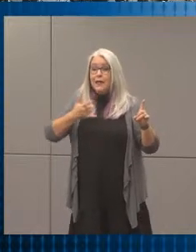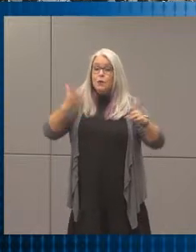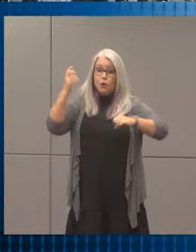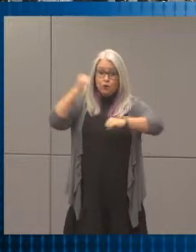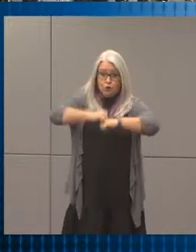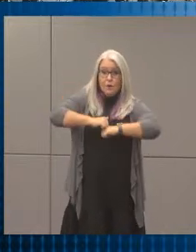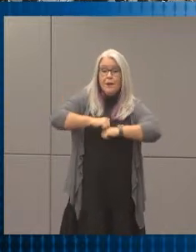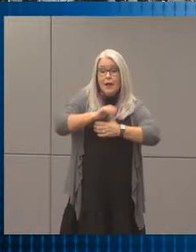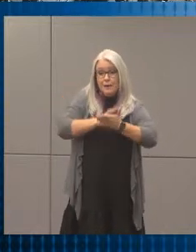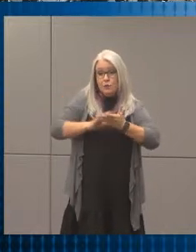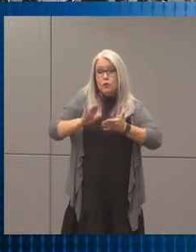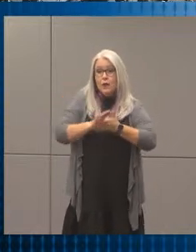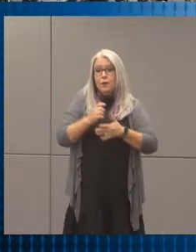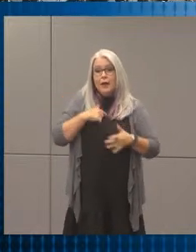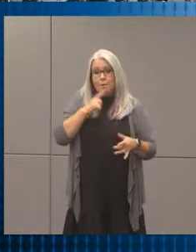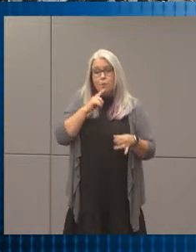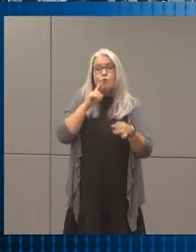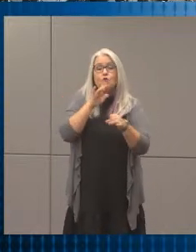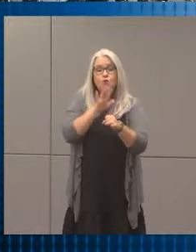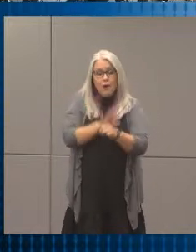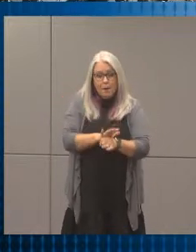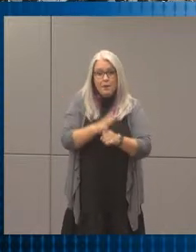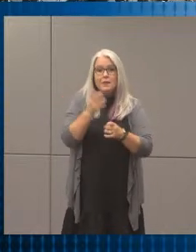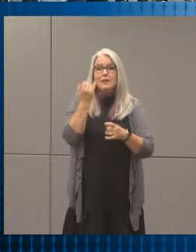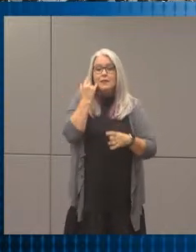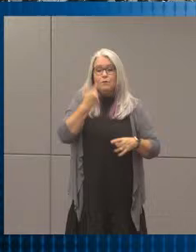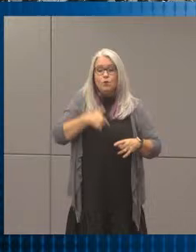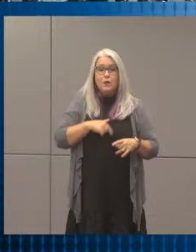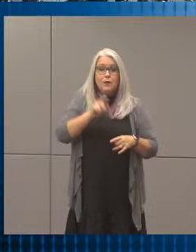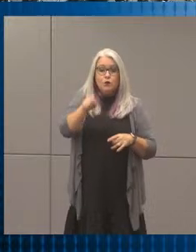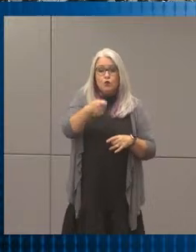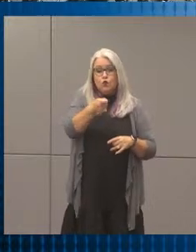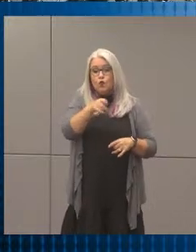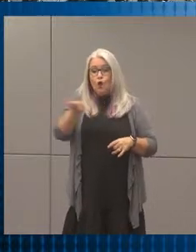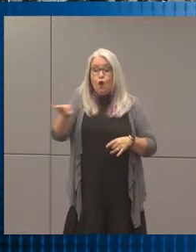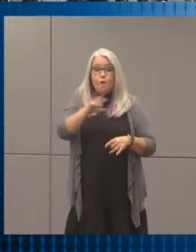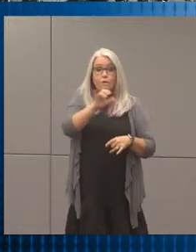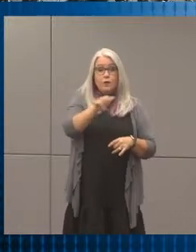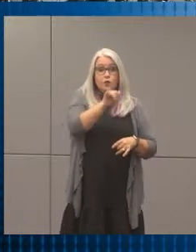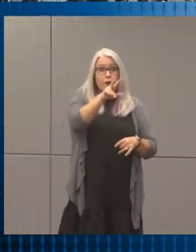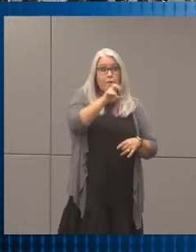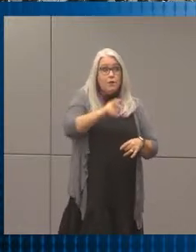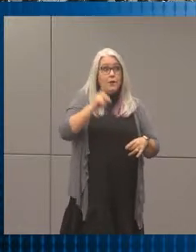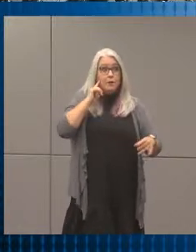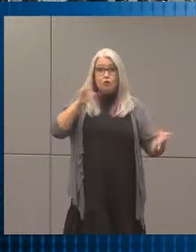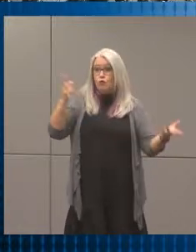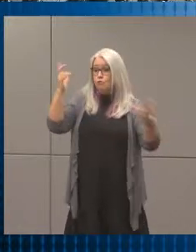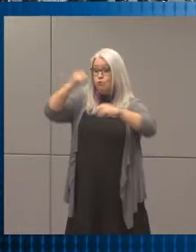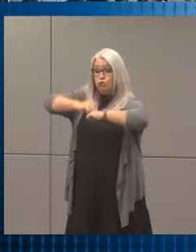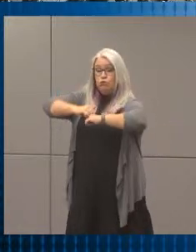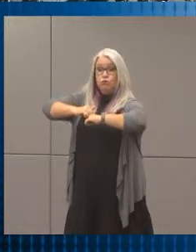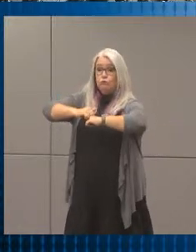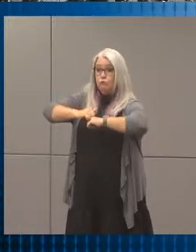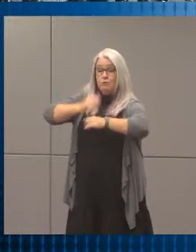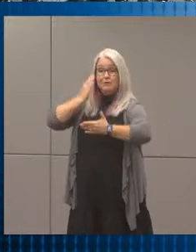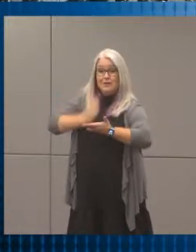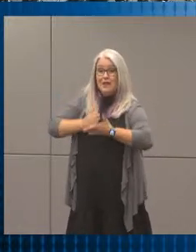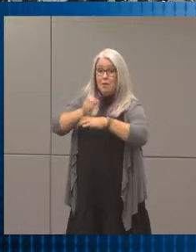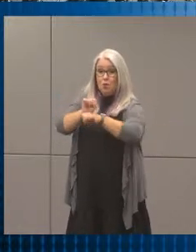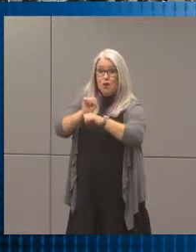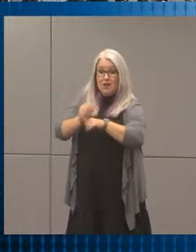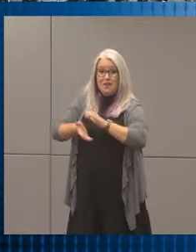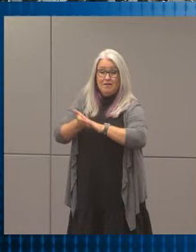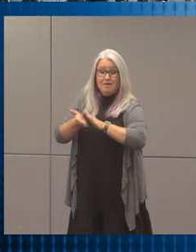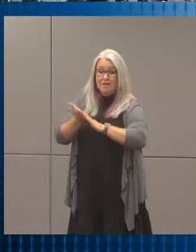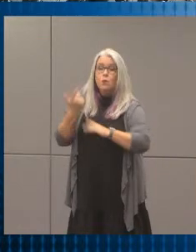guarantee you it will, because we turned Java off on a couple of things, and we found that they stopped working. So we know that we have